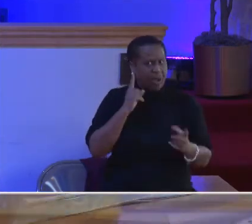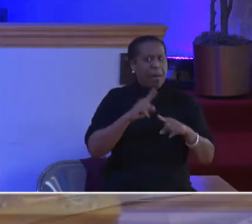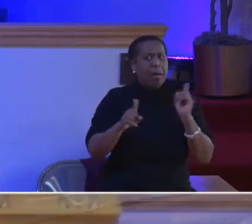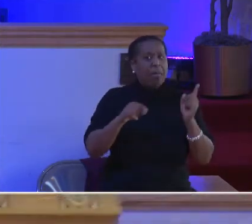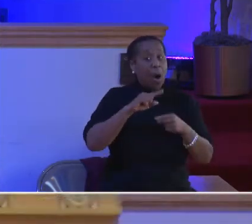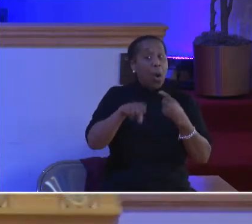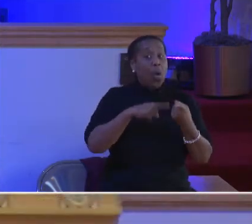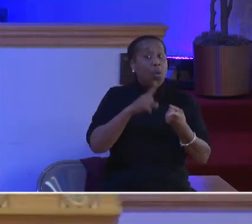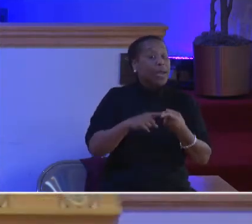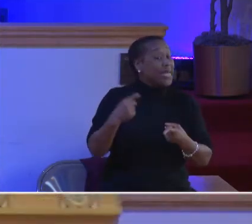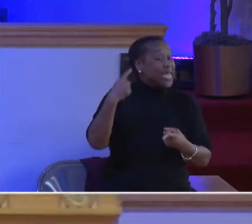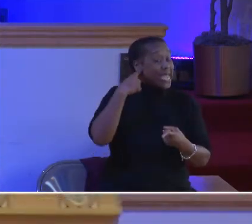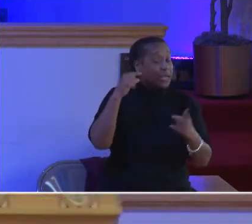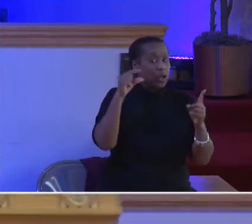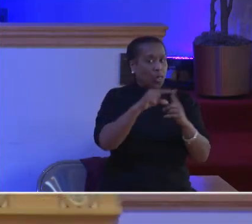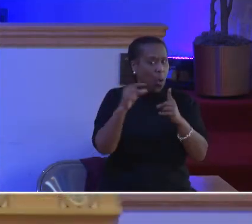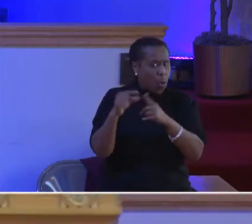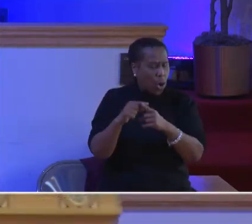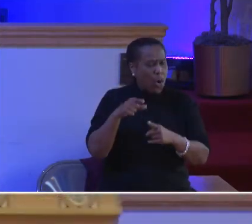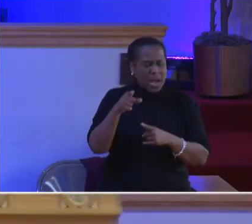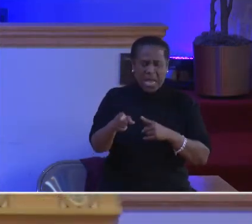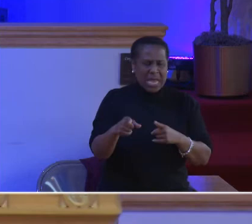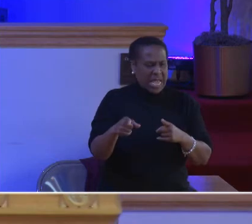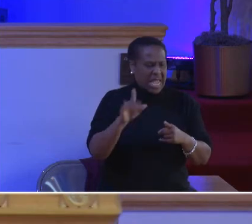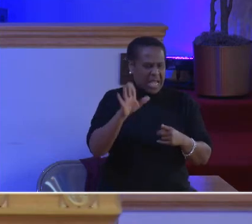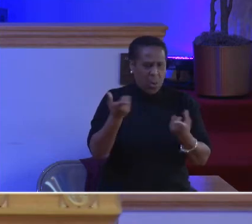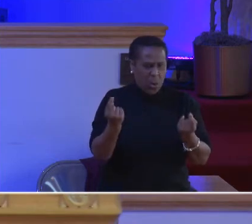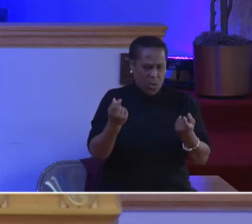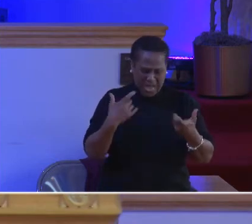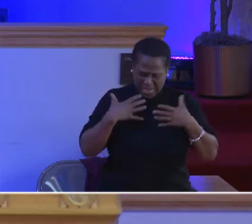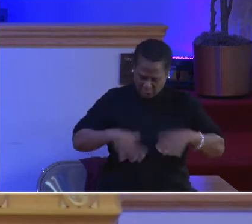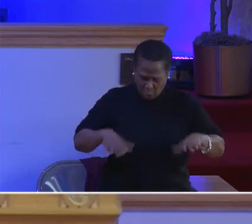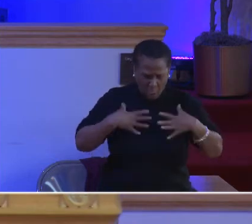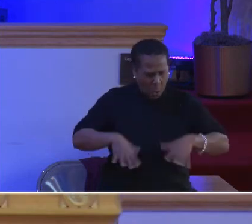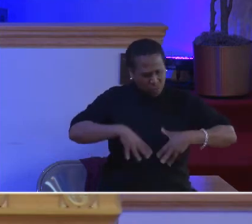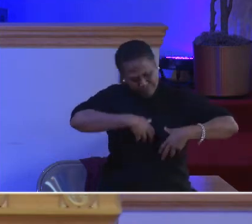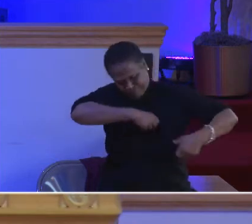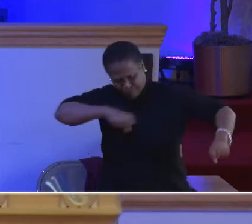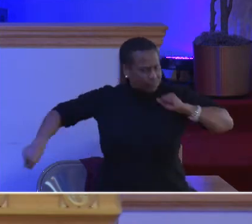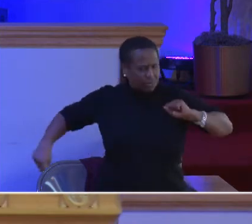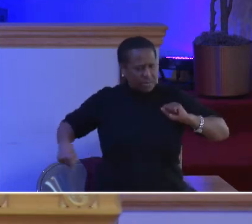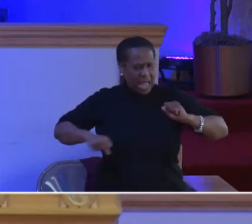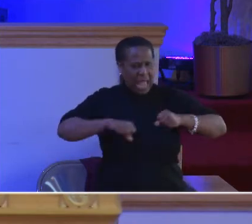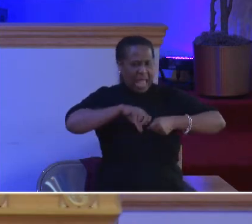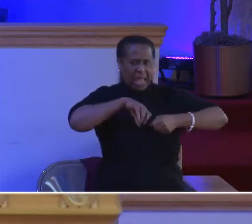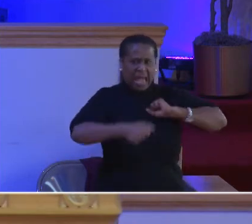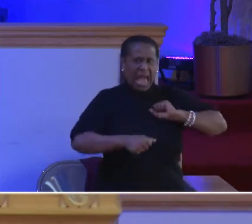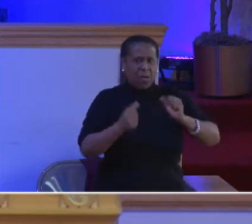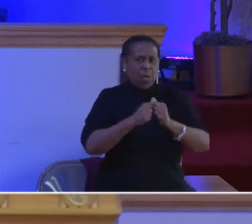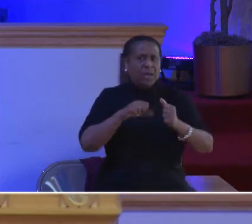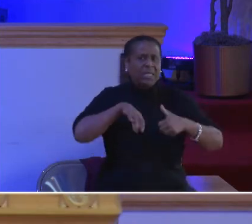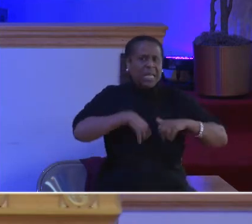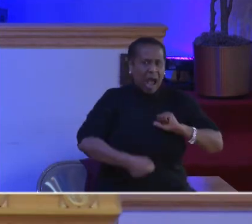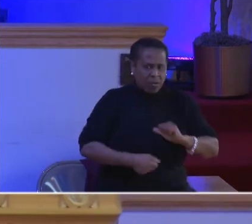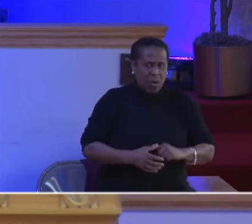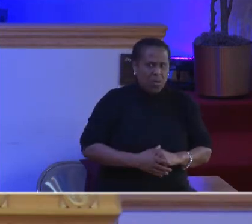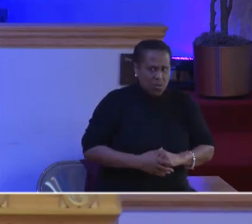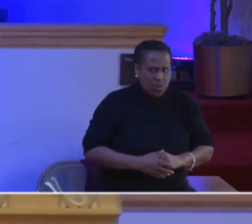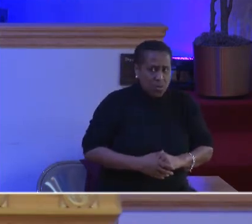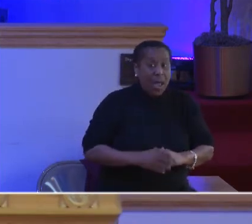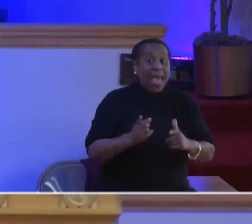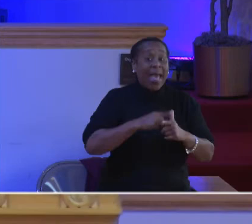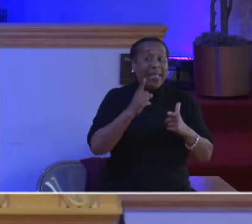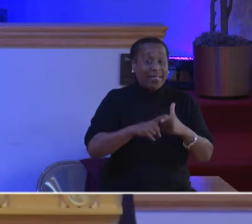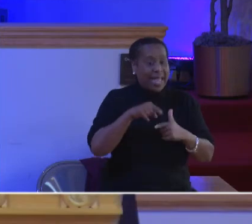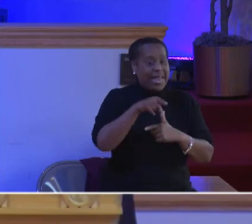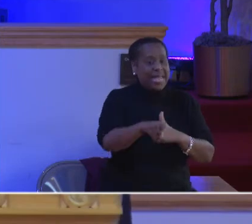when he hears the word, he rips his clothes in repentance and in sorrow. And then